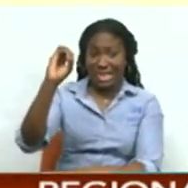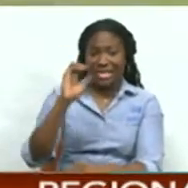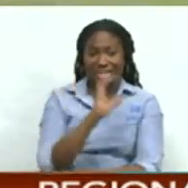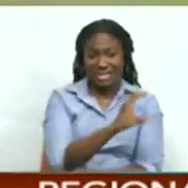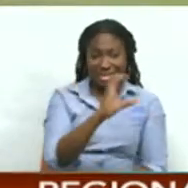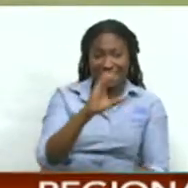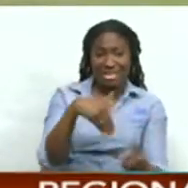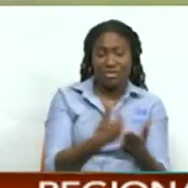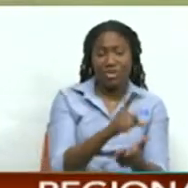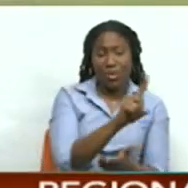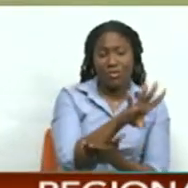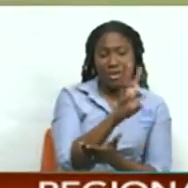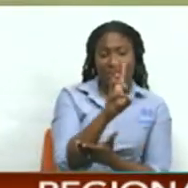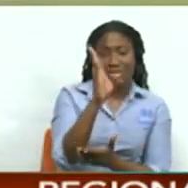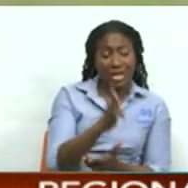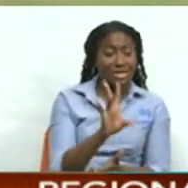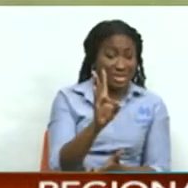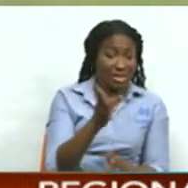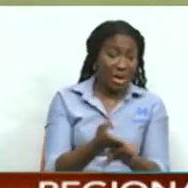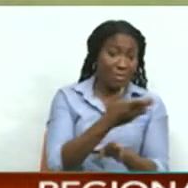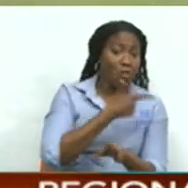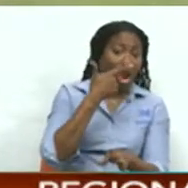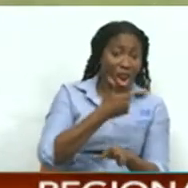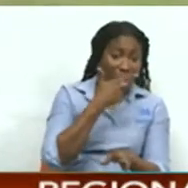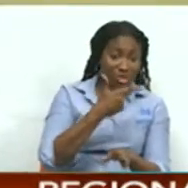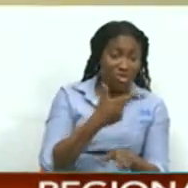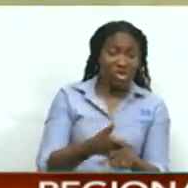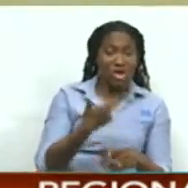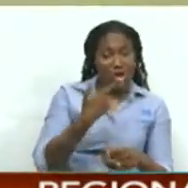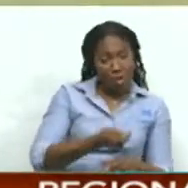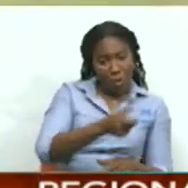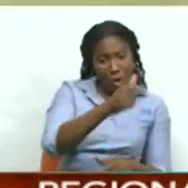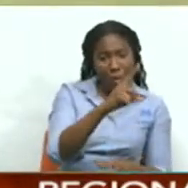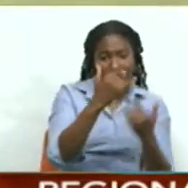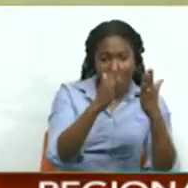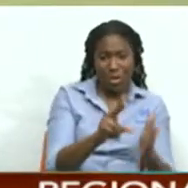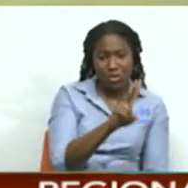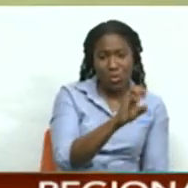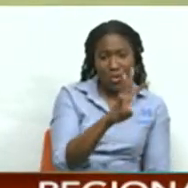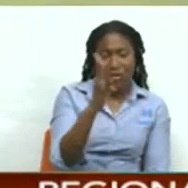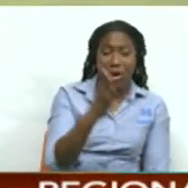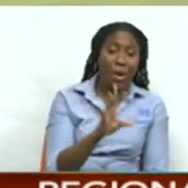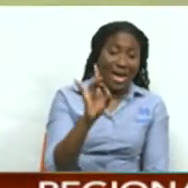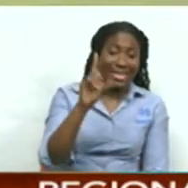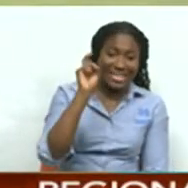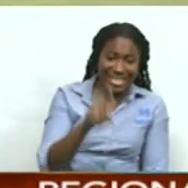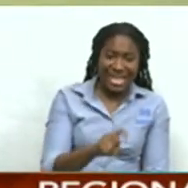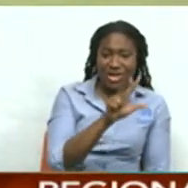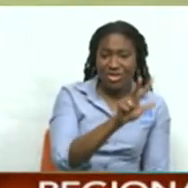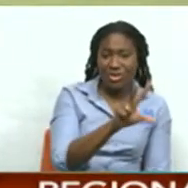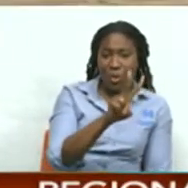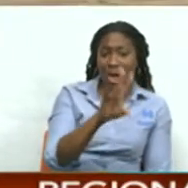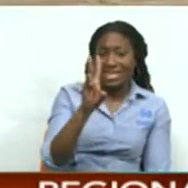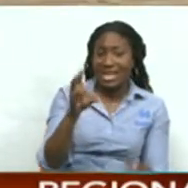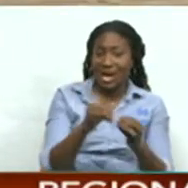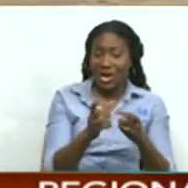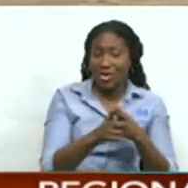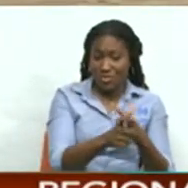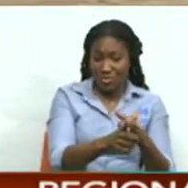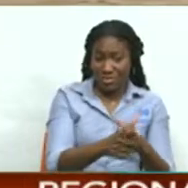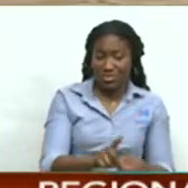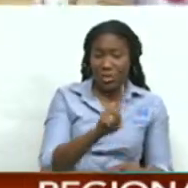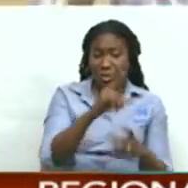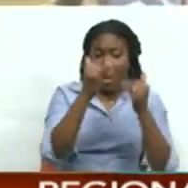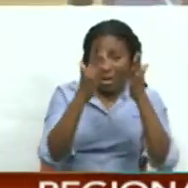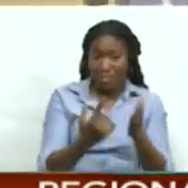Just before lunch, they lost another to go to the break at 204 for 8, still behind by 327. Yannick Otley was the only man